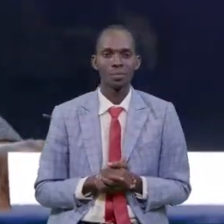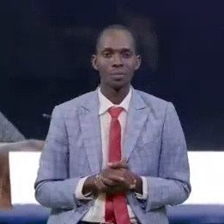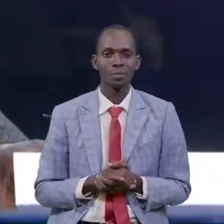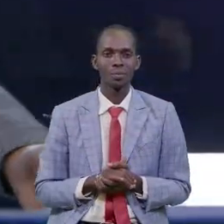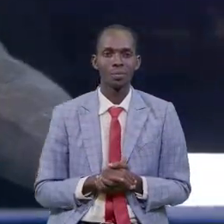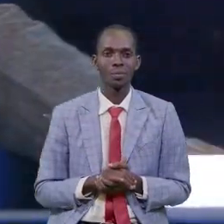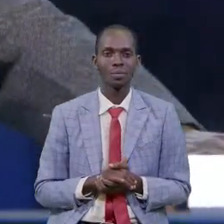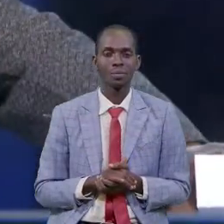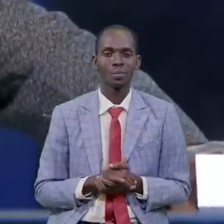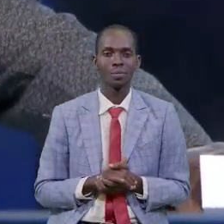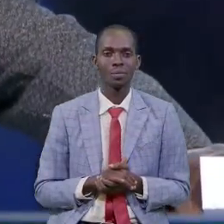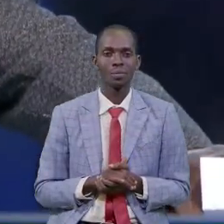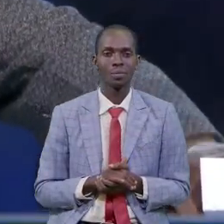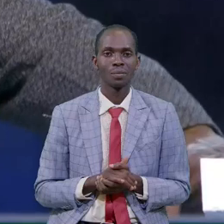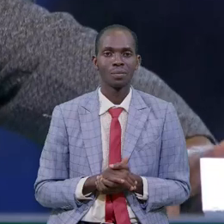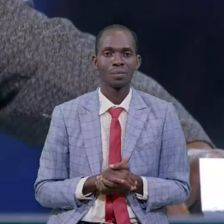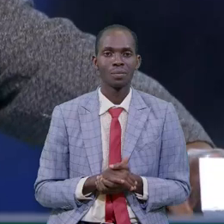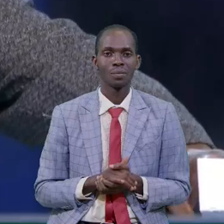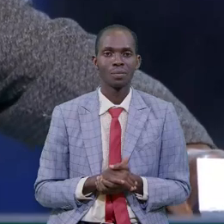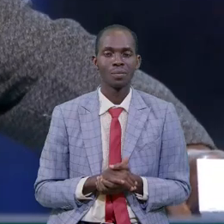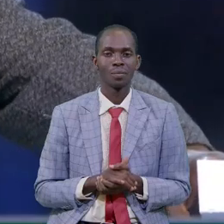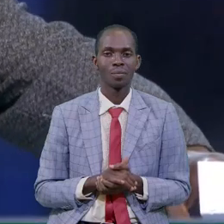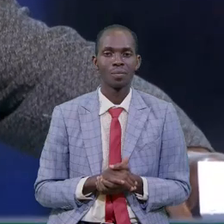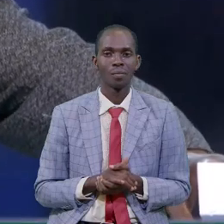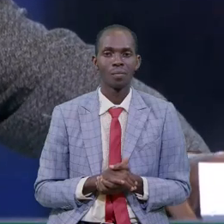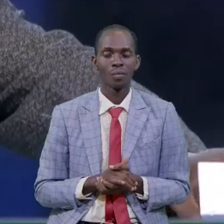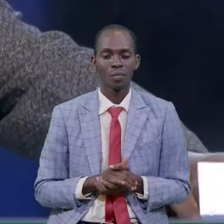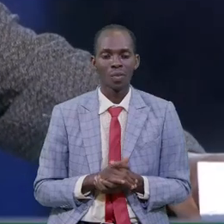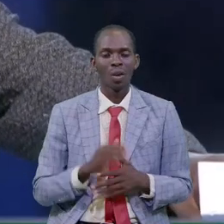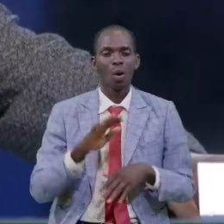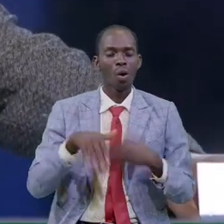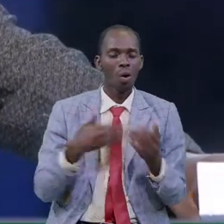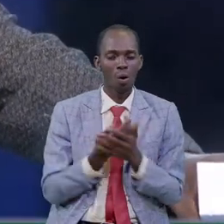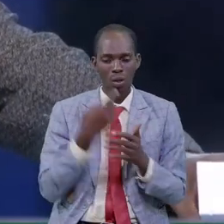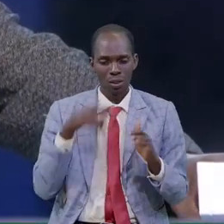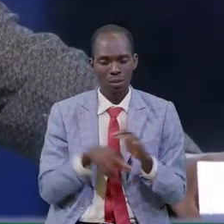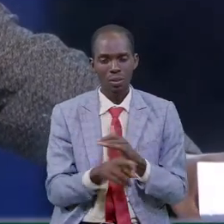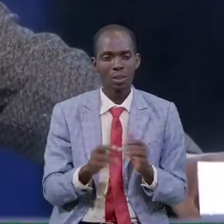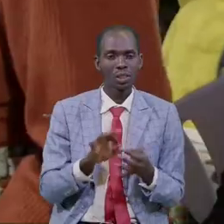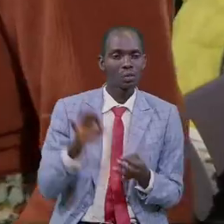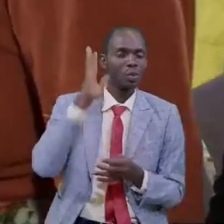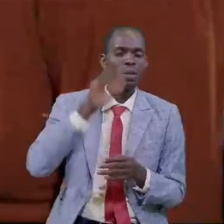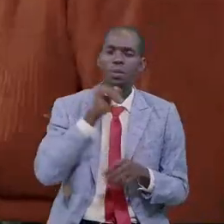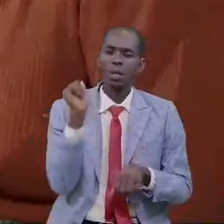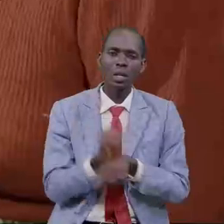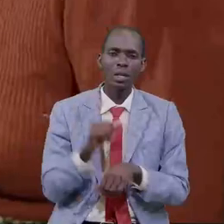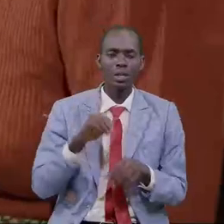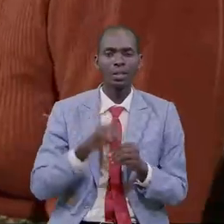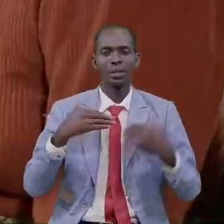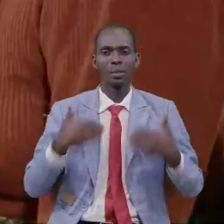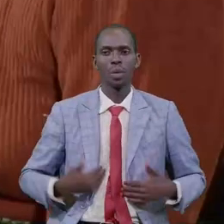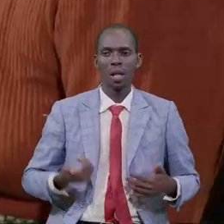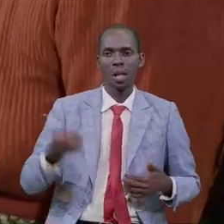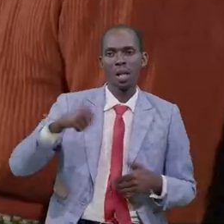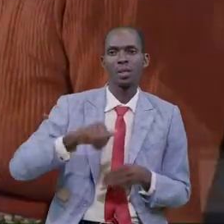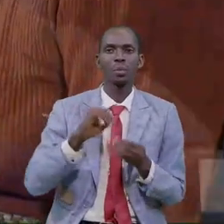malades seront guéris. Serpentine spirit will not walk in your body les anymore. Les esprits de serpent ne vont plus circuler dans votre and corps. And all